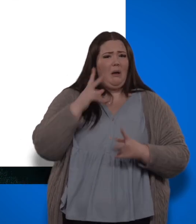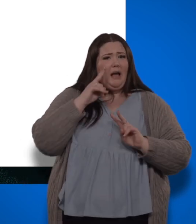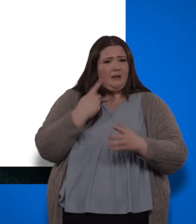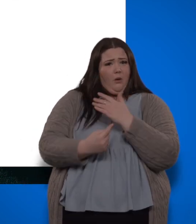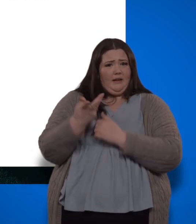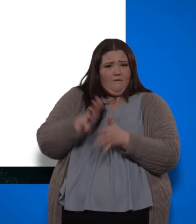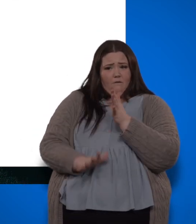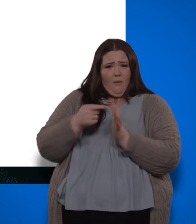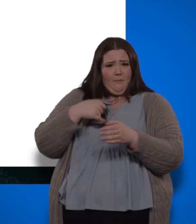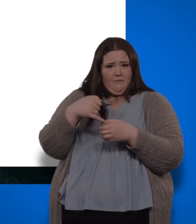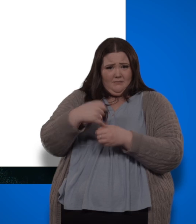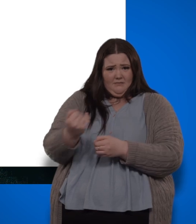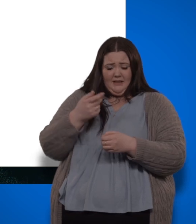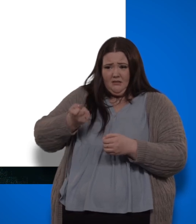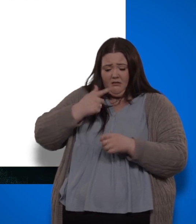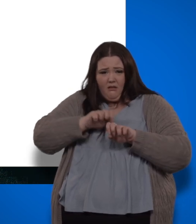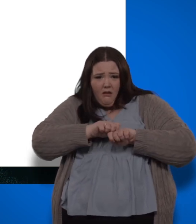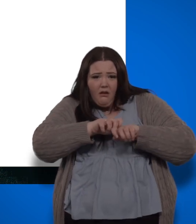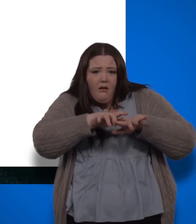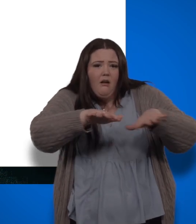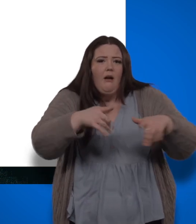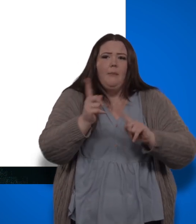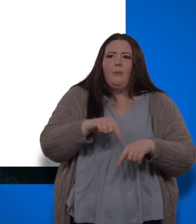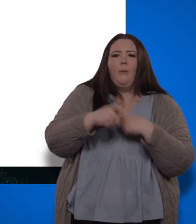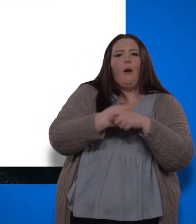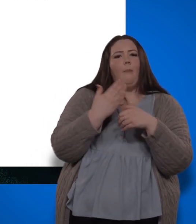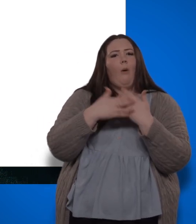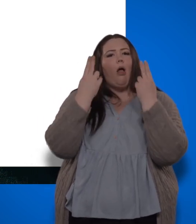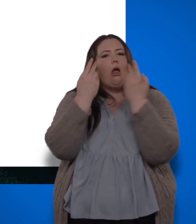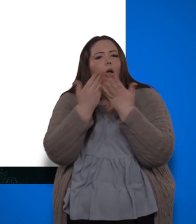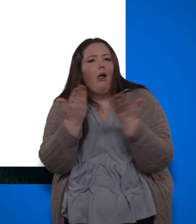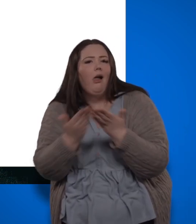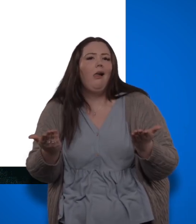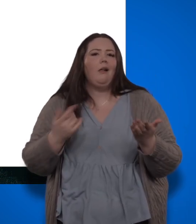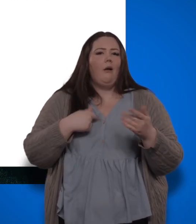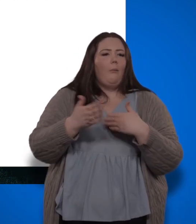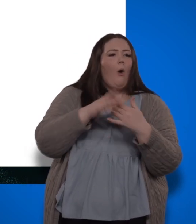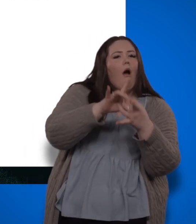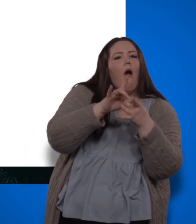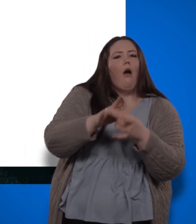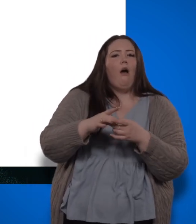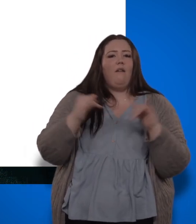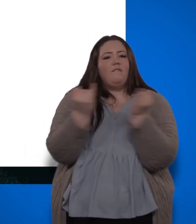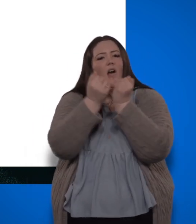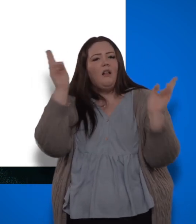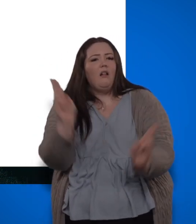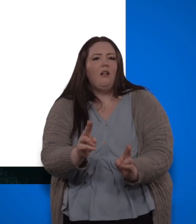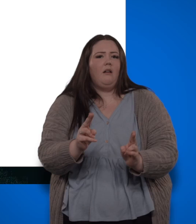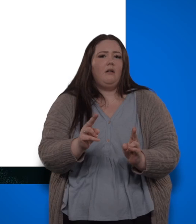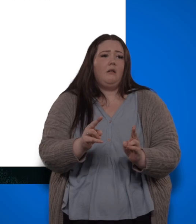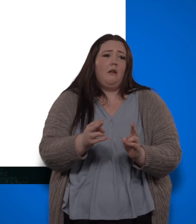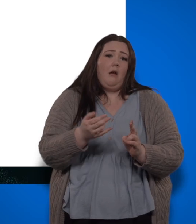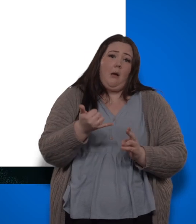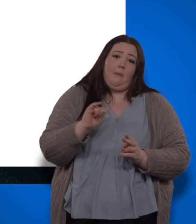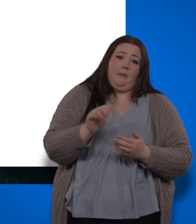more compliant, more cooperative, less violent, and maybe more obedient to authority.